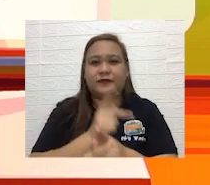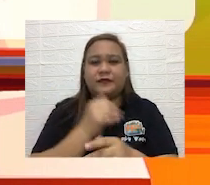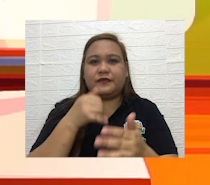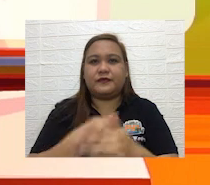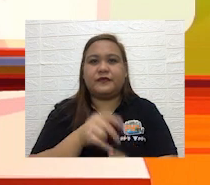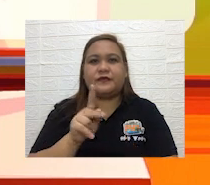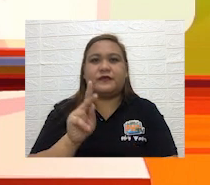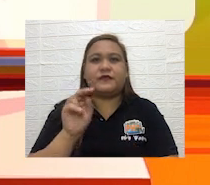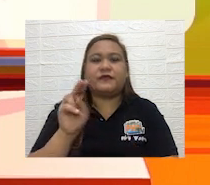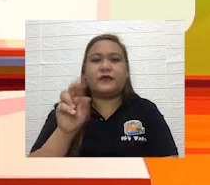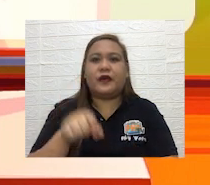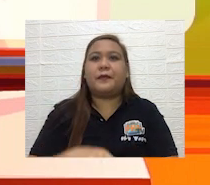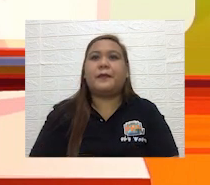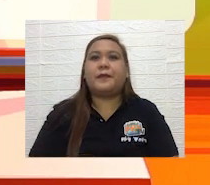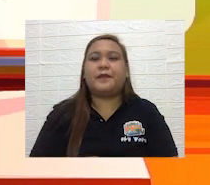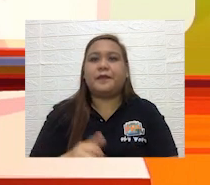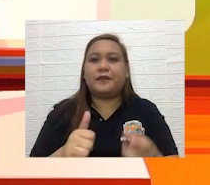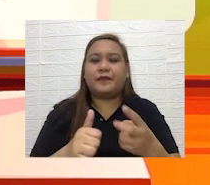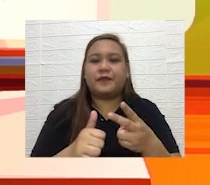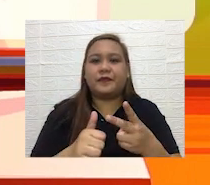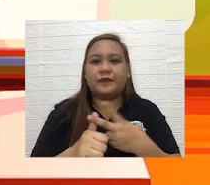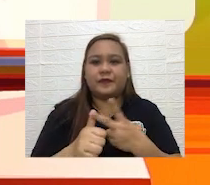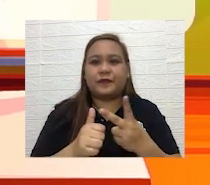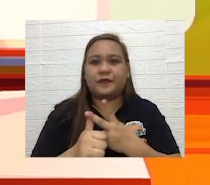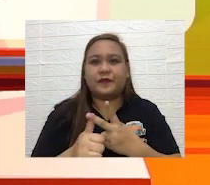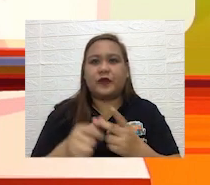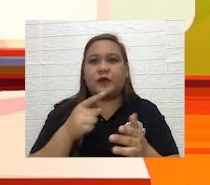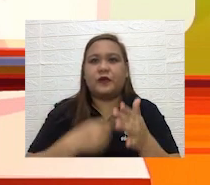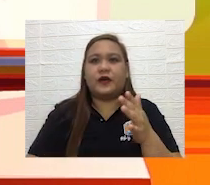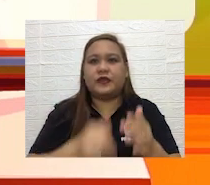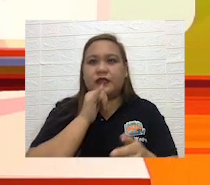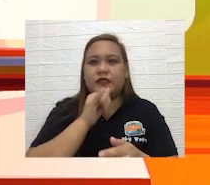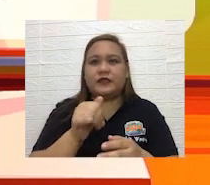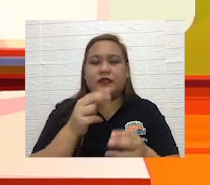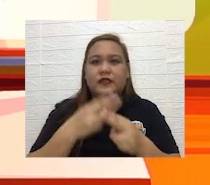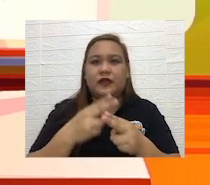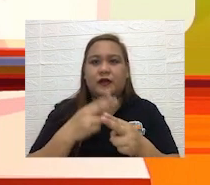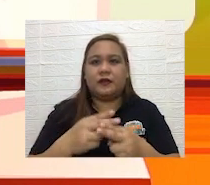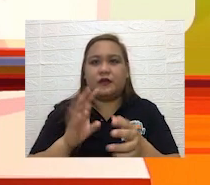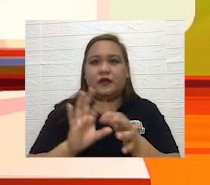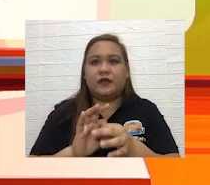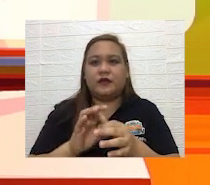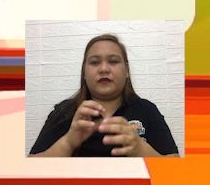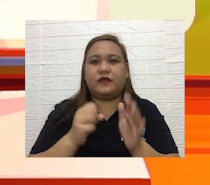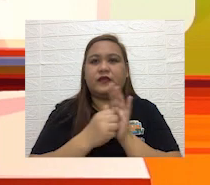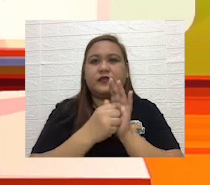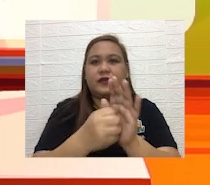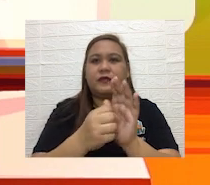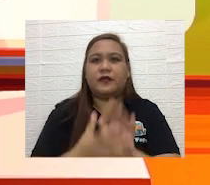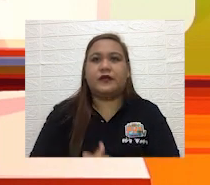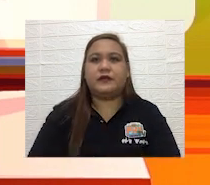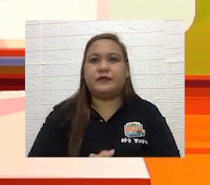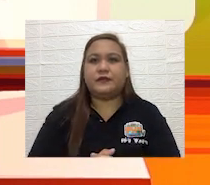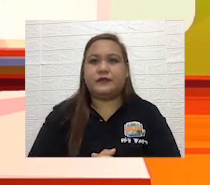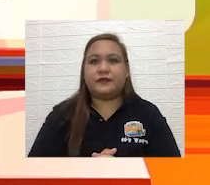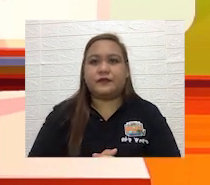up. Next symbol. How about this? What is the name of this symbol?